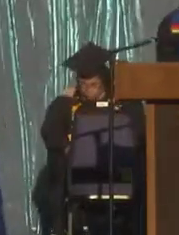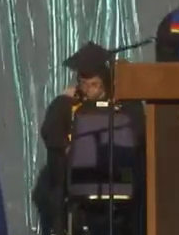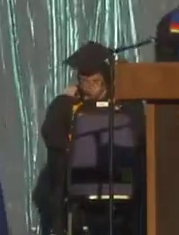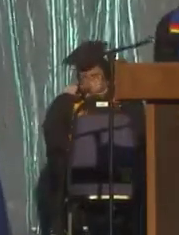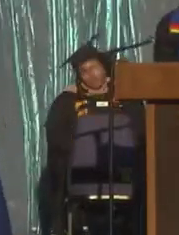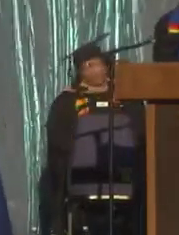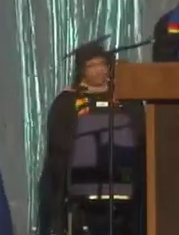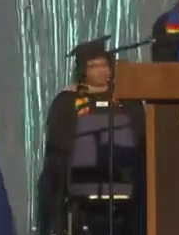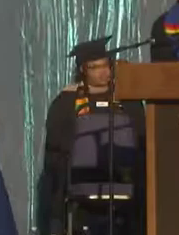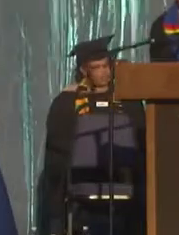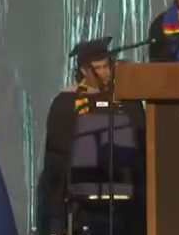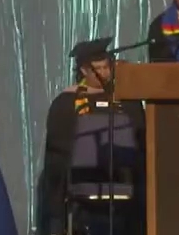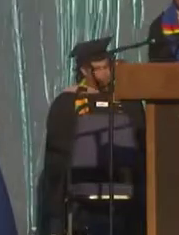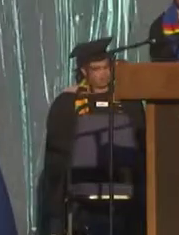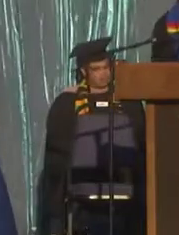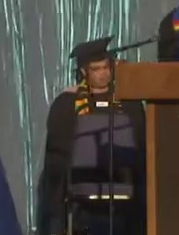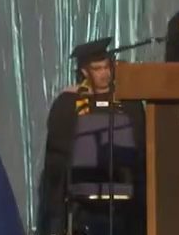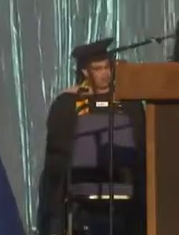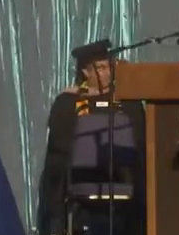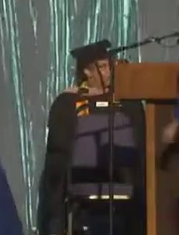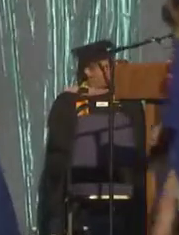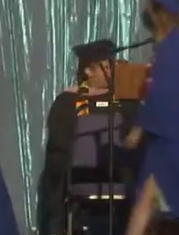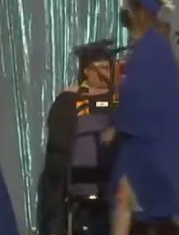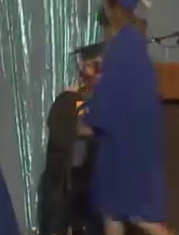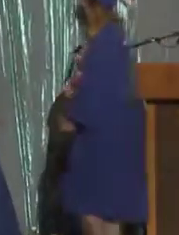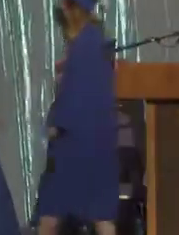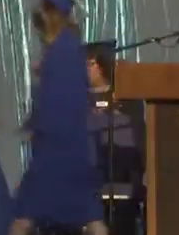Ilse Lucea Vasquez.